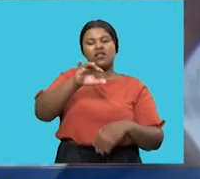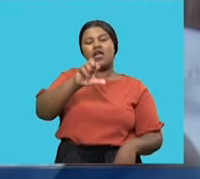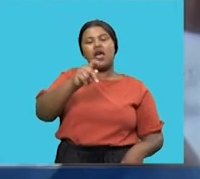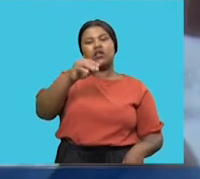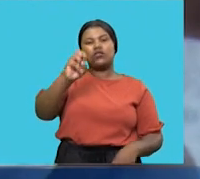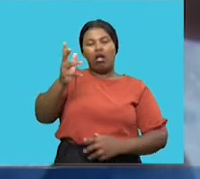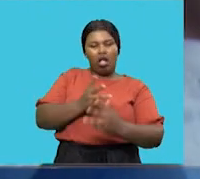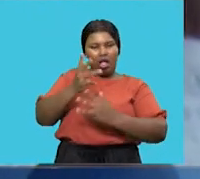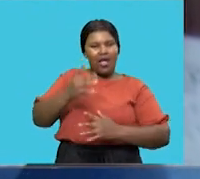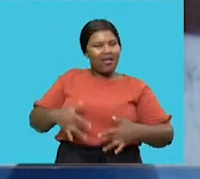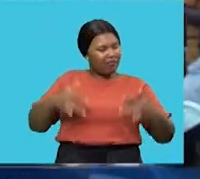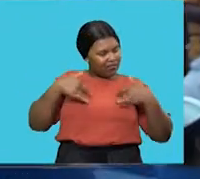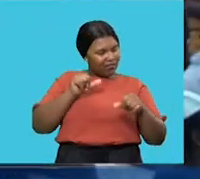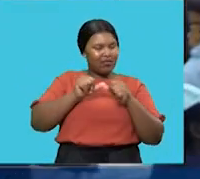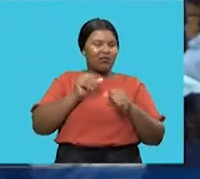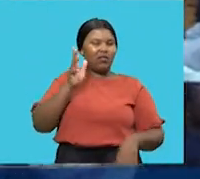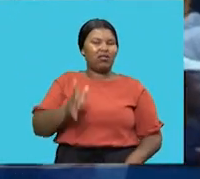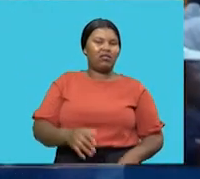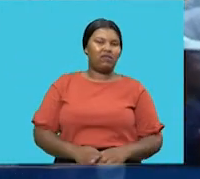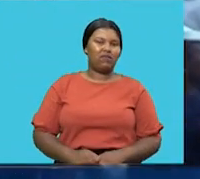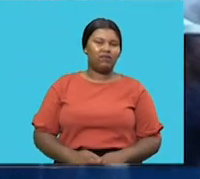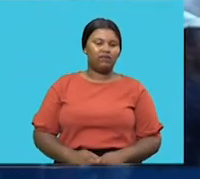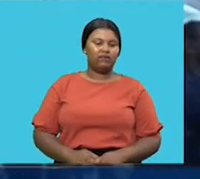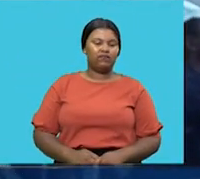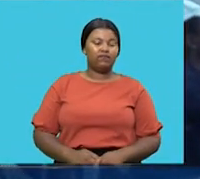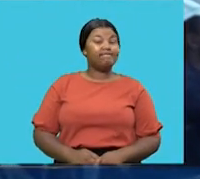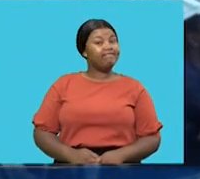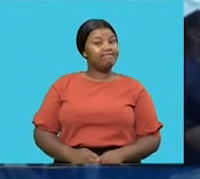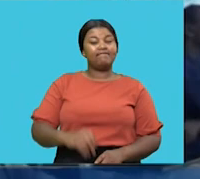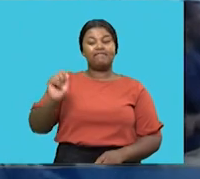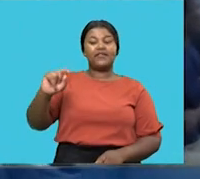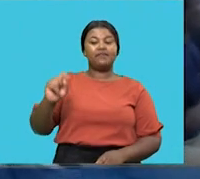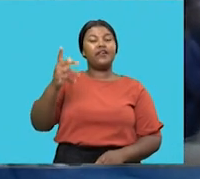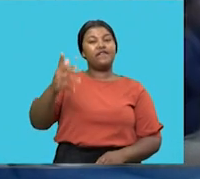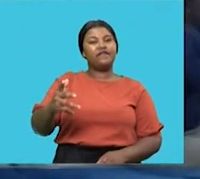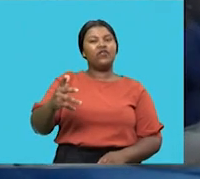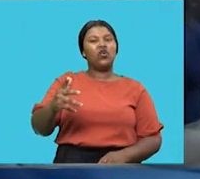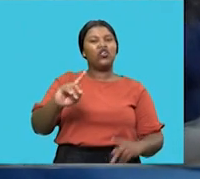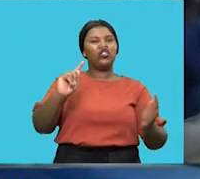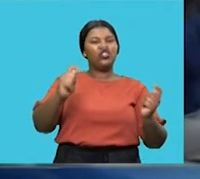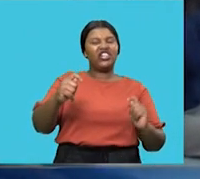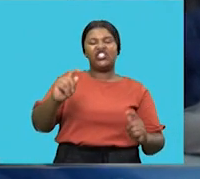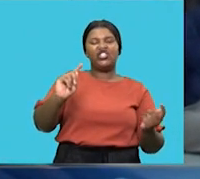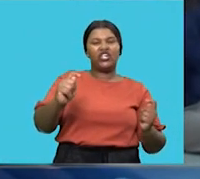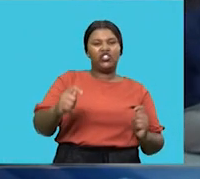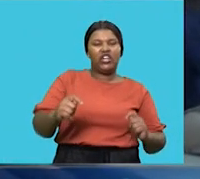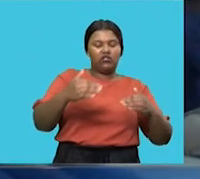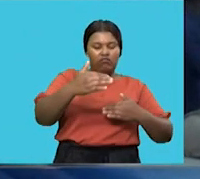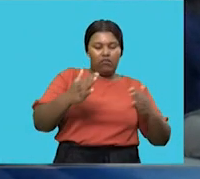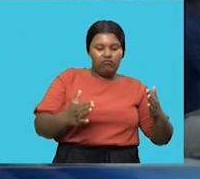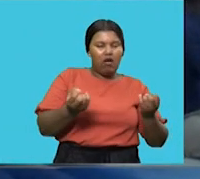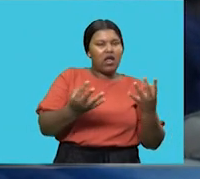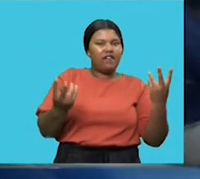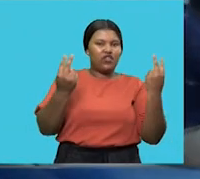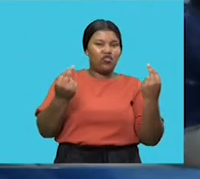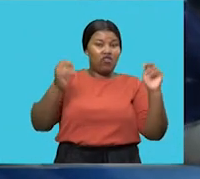ukuthi impilo zethu zibe right. Lo mkhankaso wokushintsha kwezigubhu zogesi awugcini nje lapha eSnake Park kodwa uLesufi uthi into